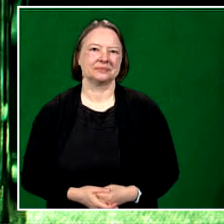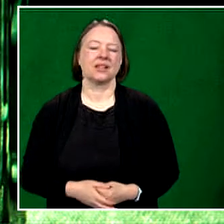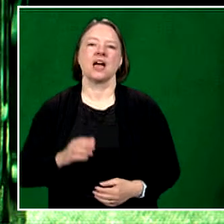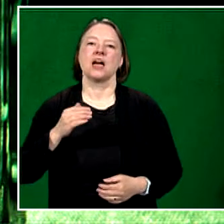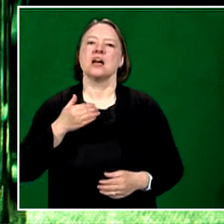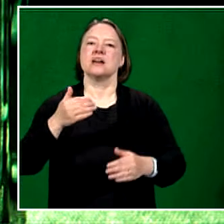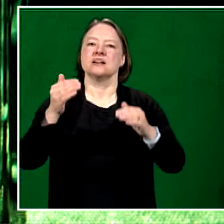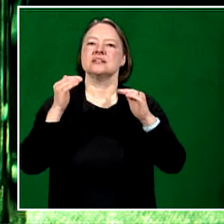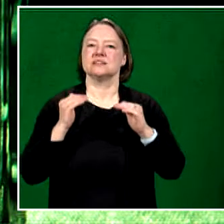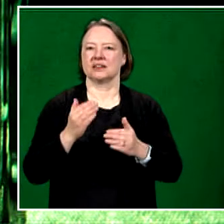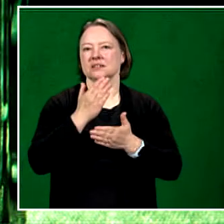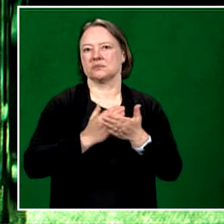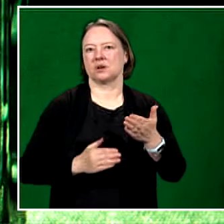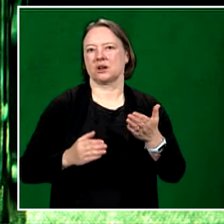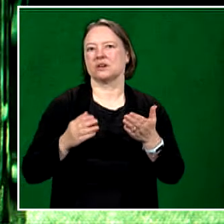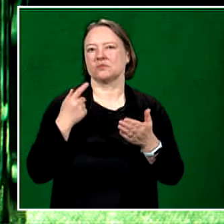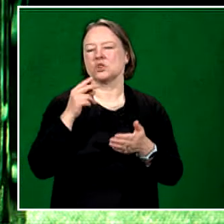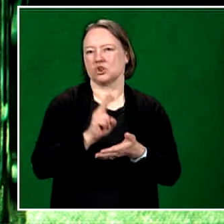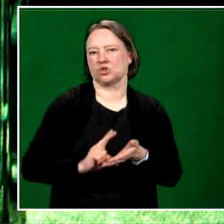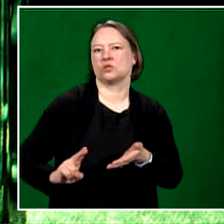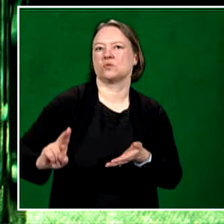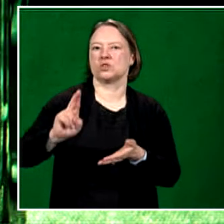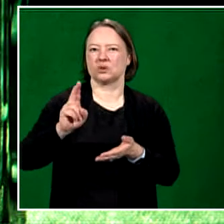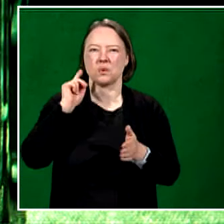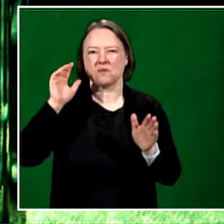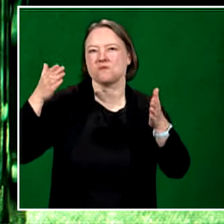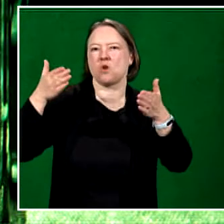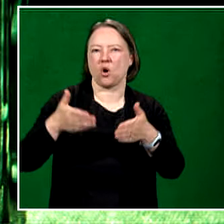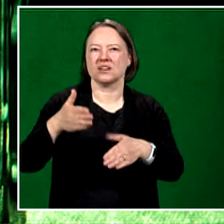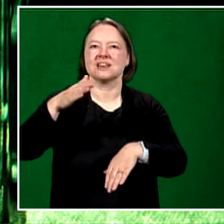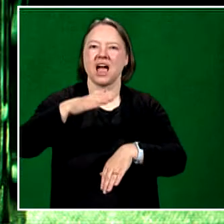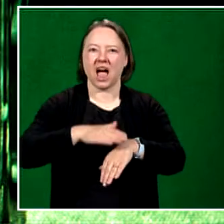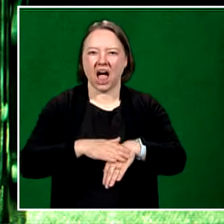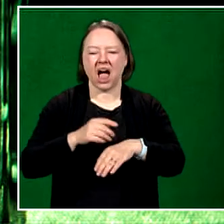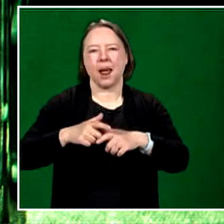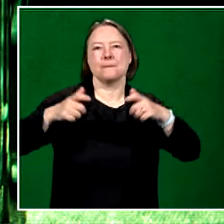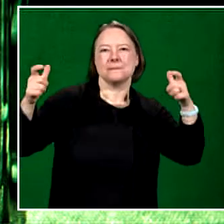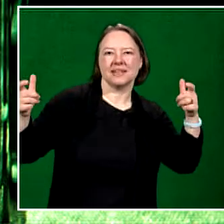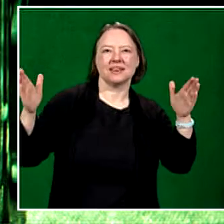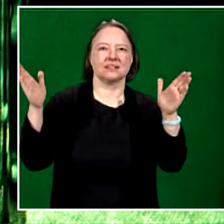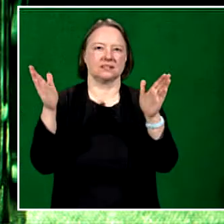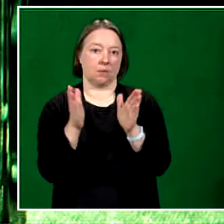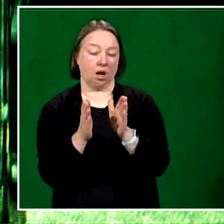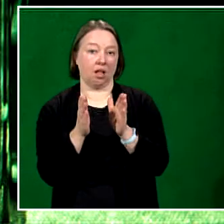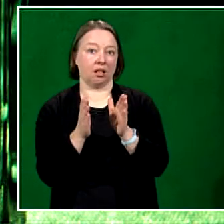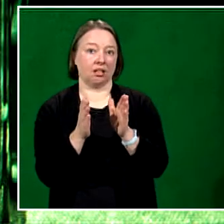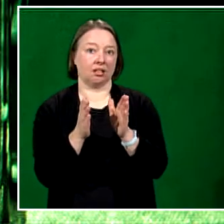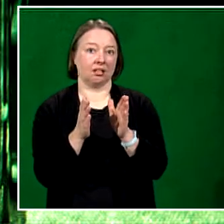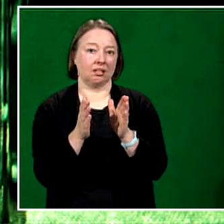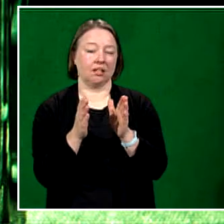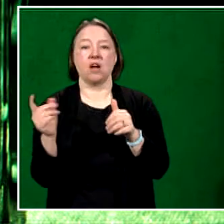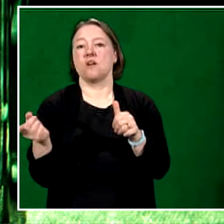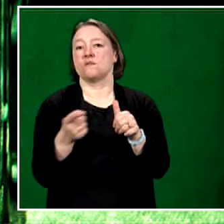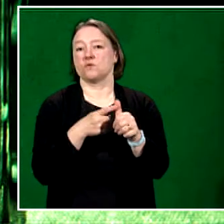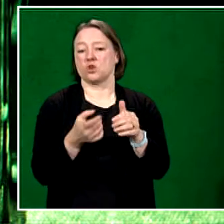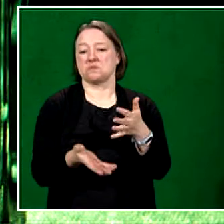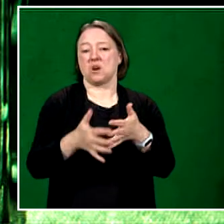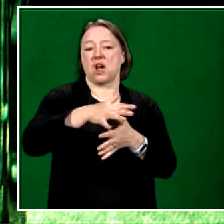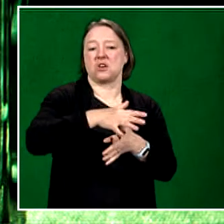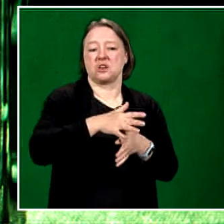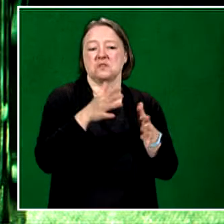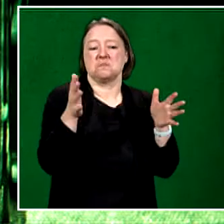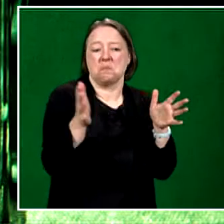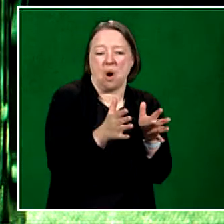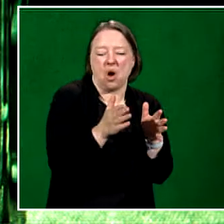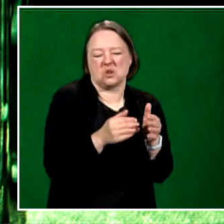Our next phase universities focus on ones both big and small. First, prioritizing small to